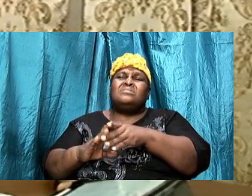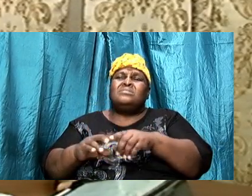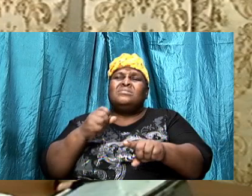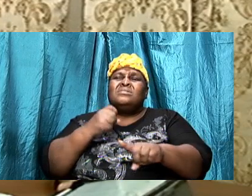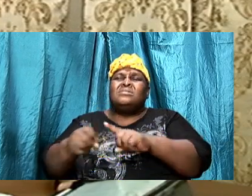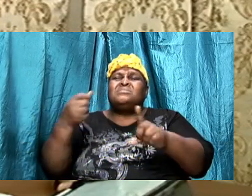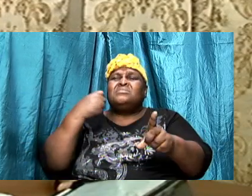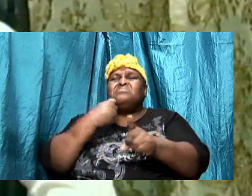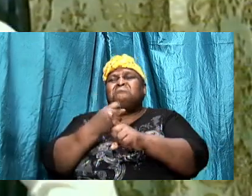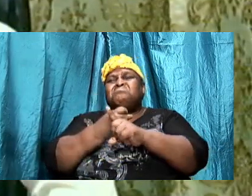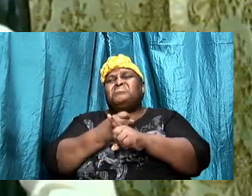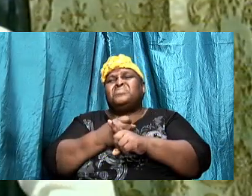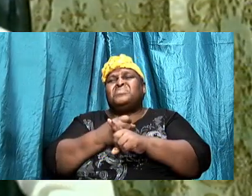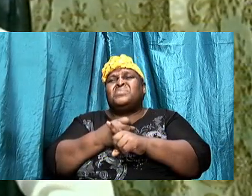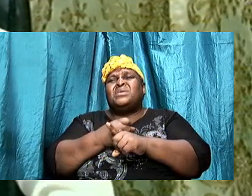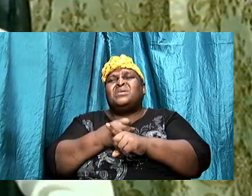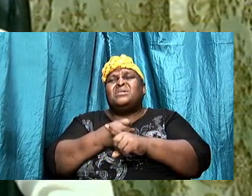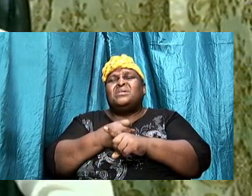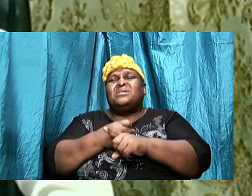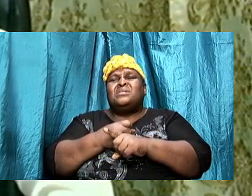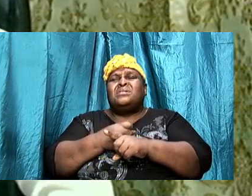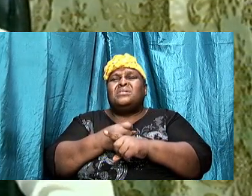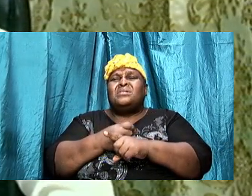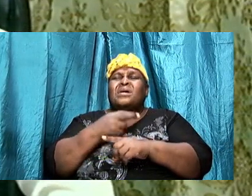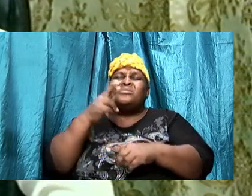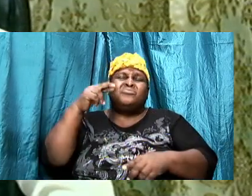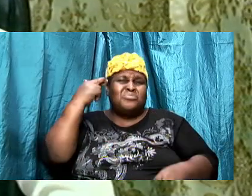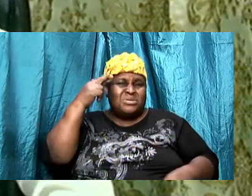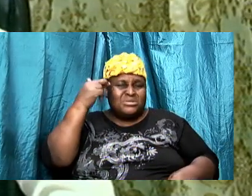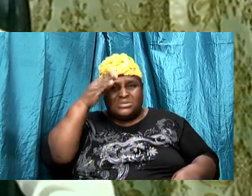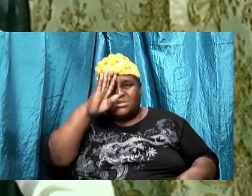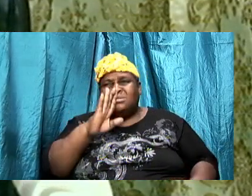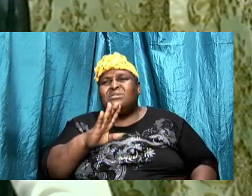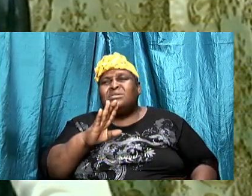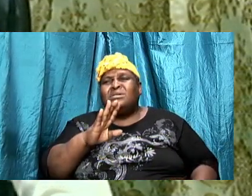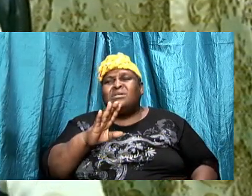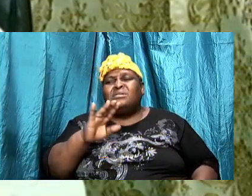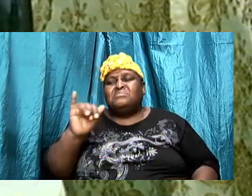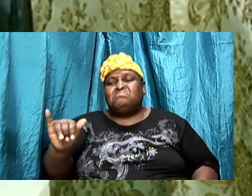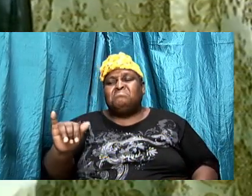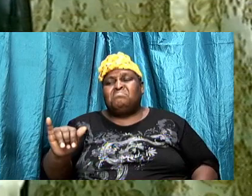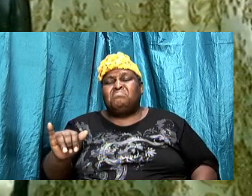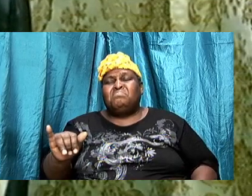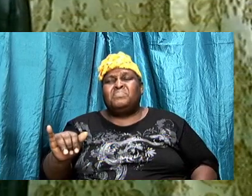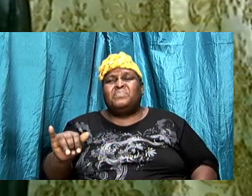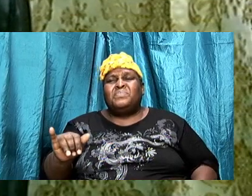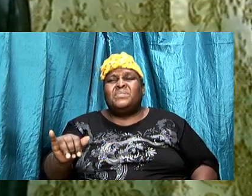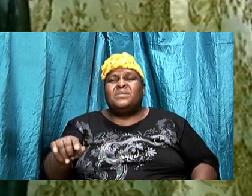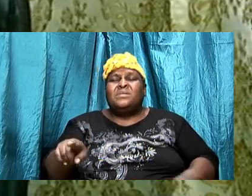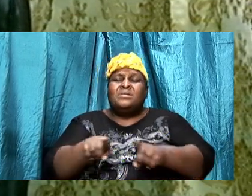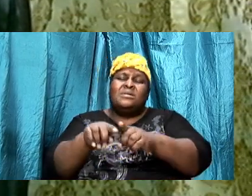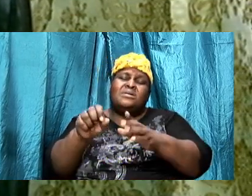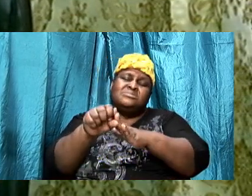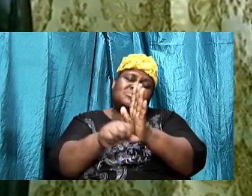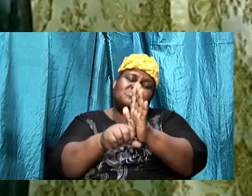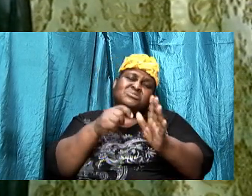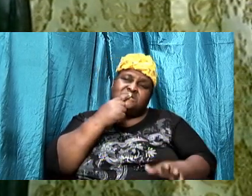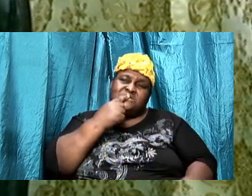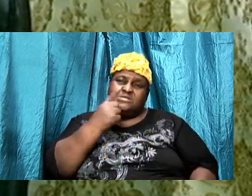were. And the reason God did that was, as the scripture said,